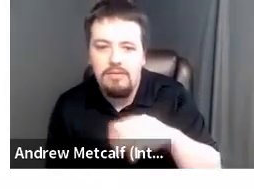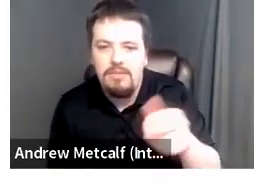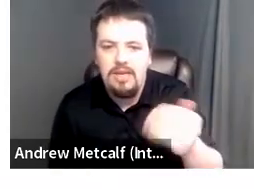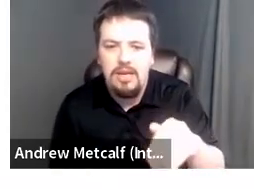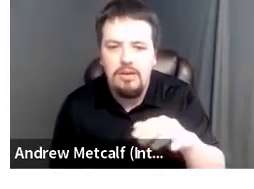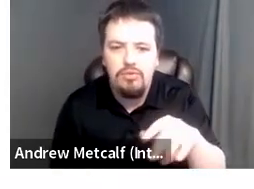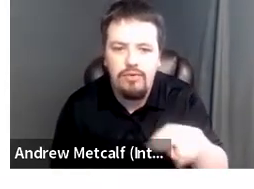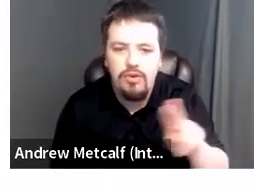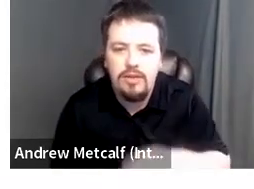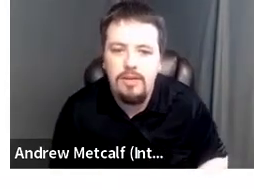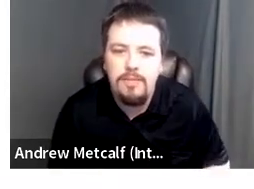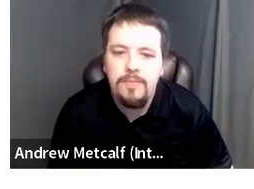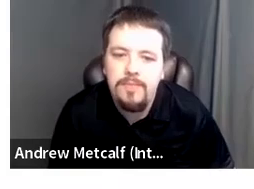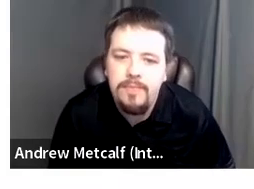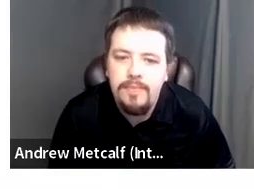university